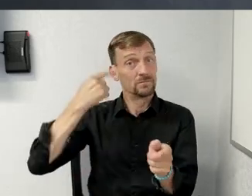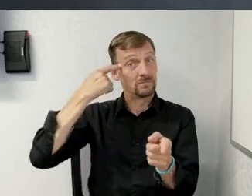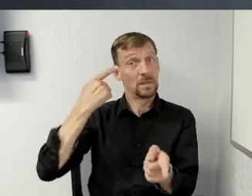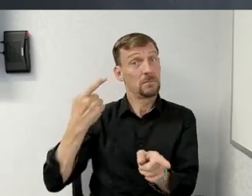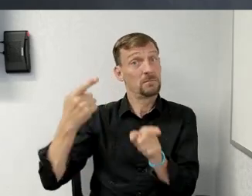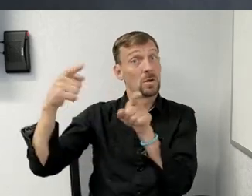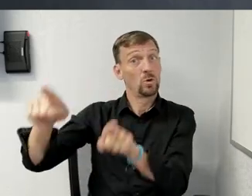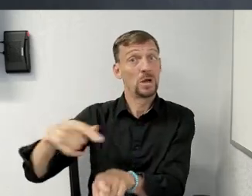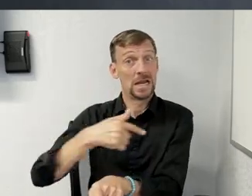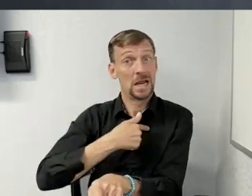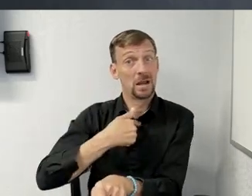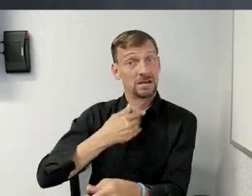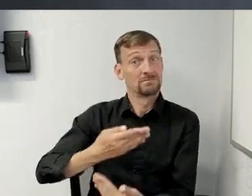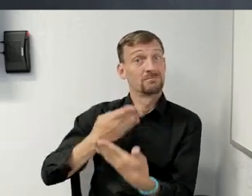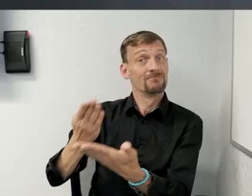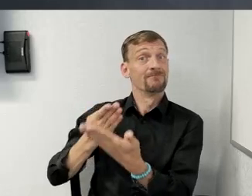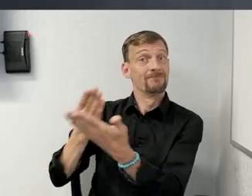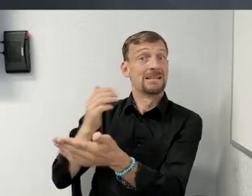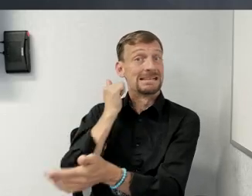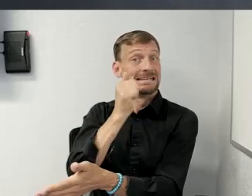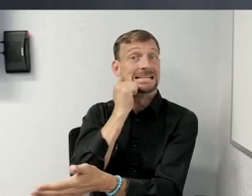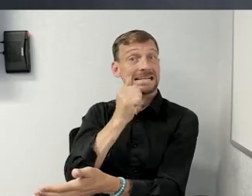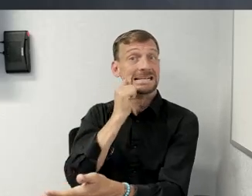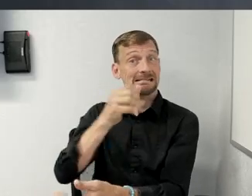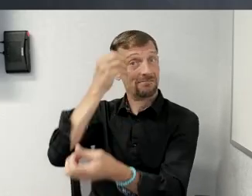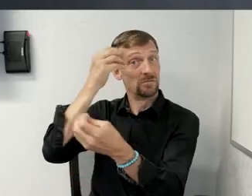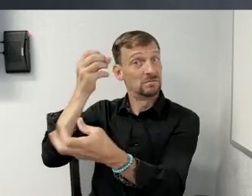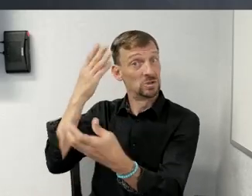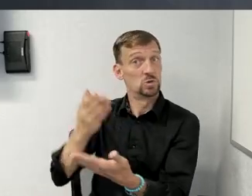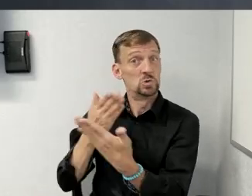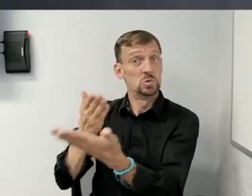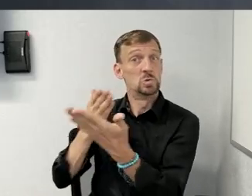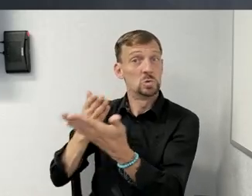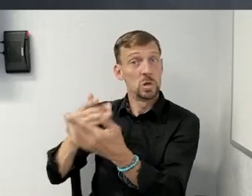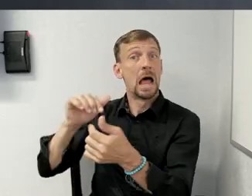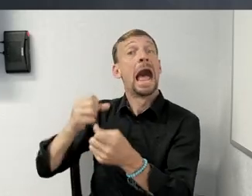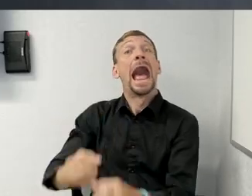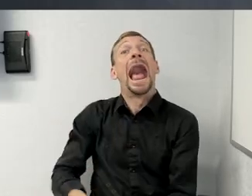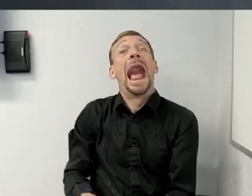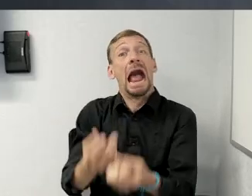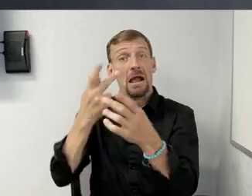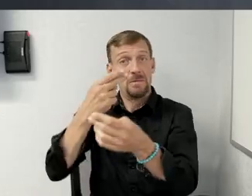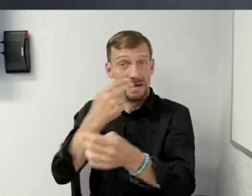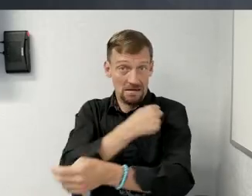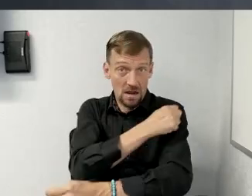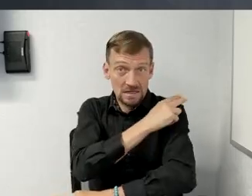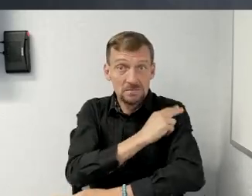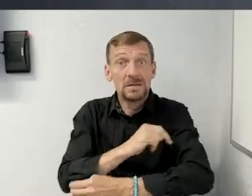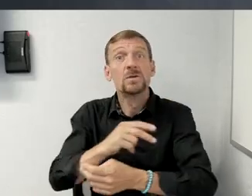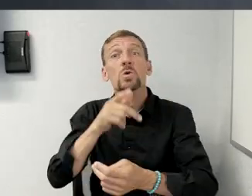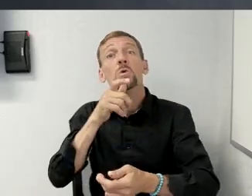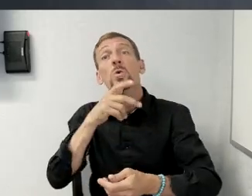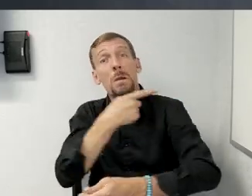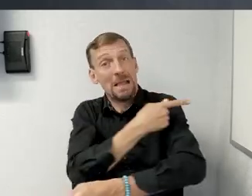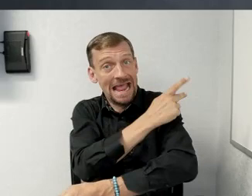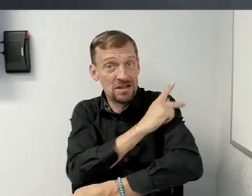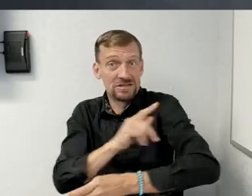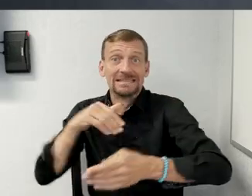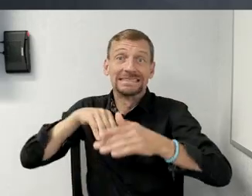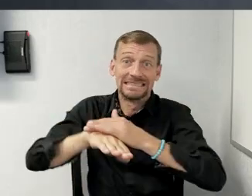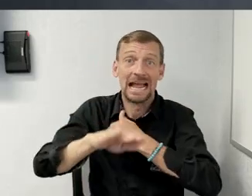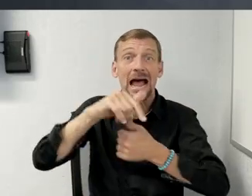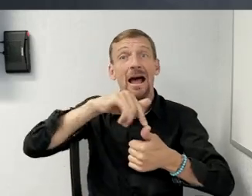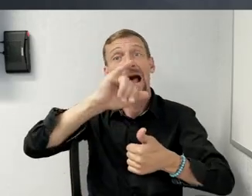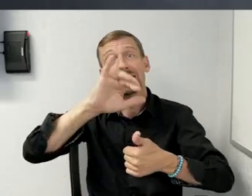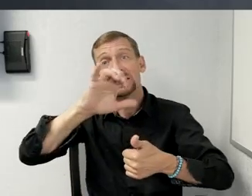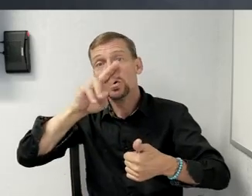would submit our daily information to them about number of hospitalized patients, about number of patients that were in the